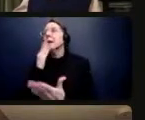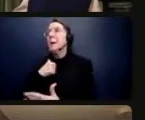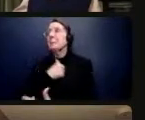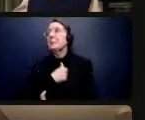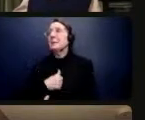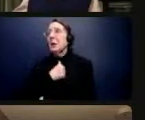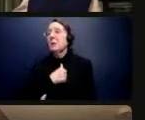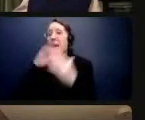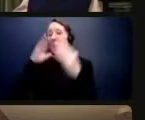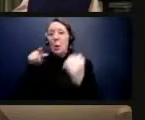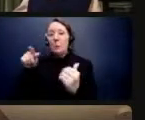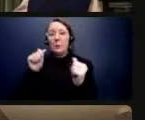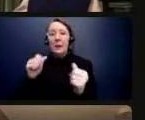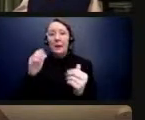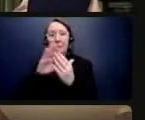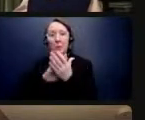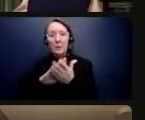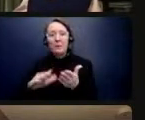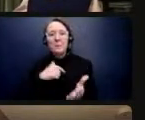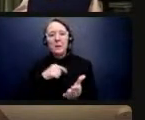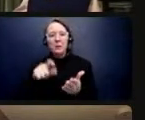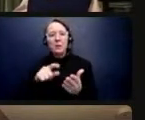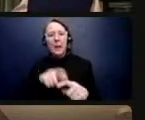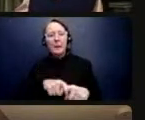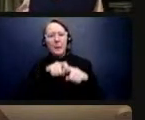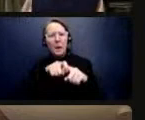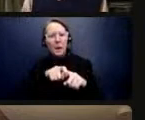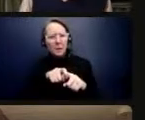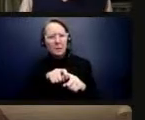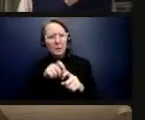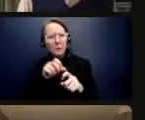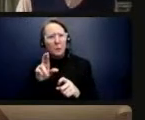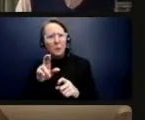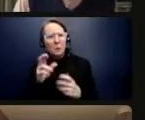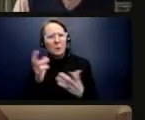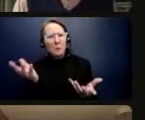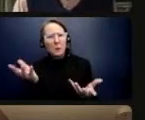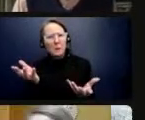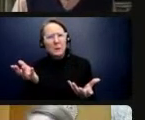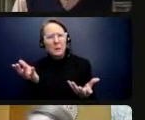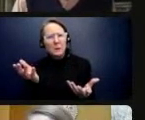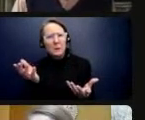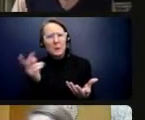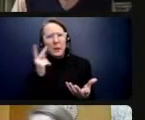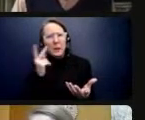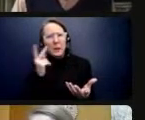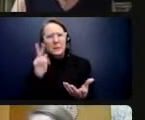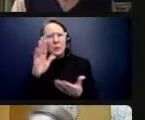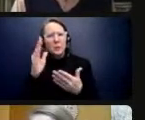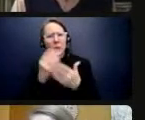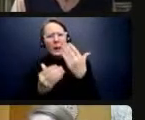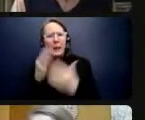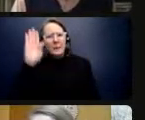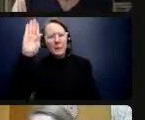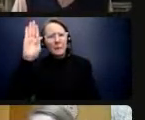I hope you'll forgive me. And should I pause, Councillor Anderson, or I see your hand. Do you have a question?